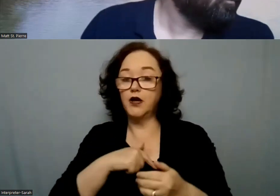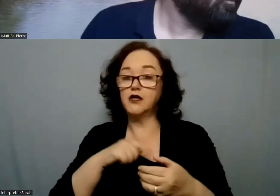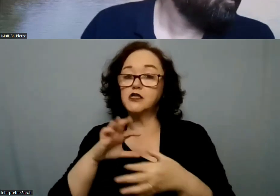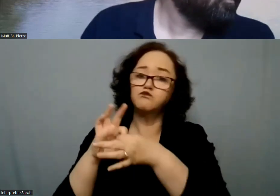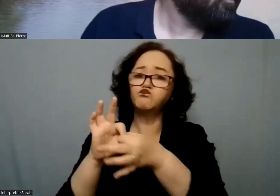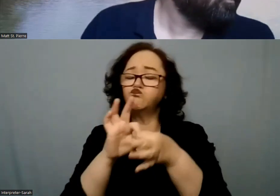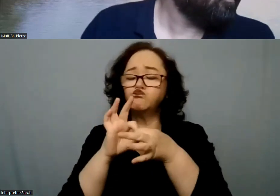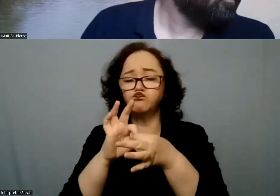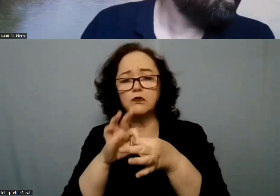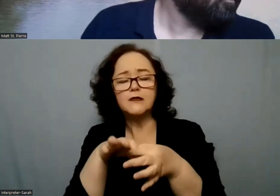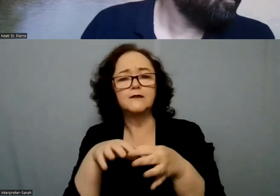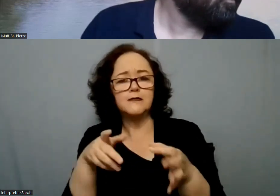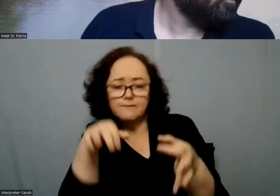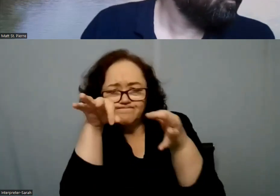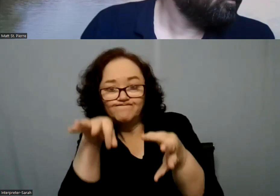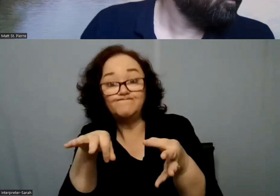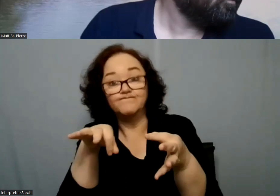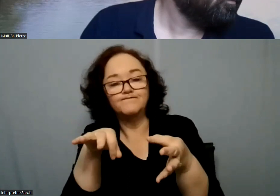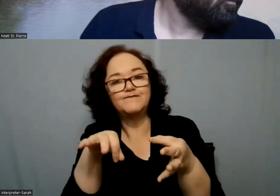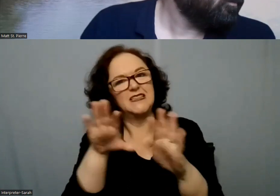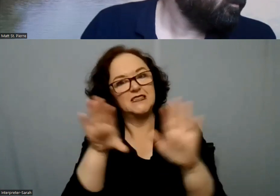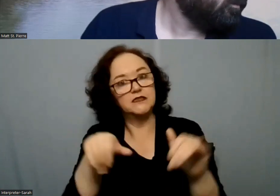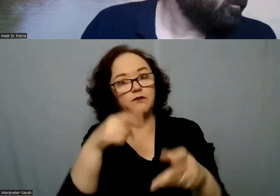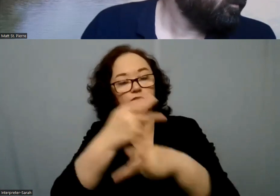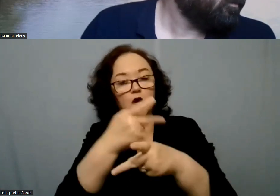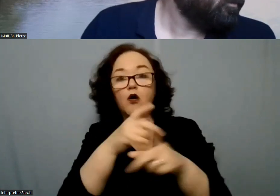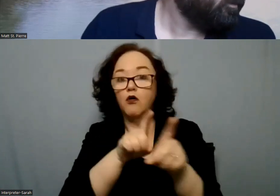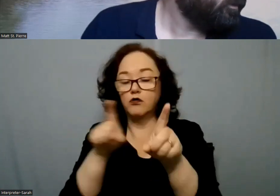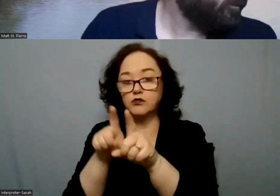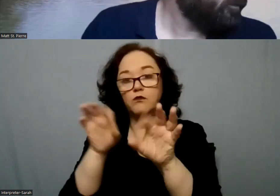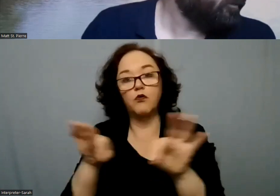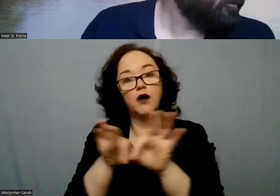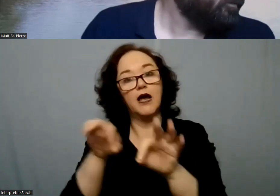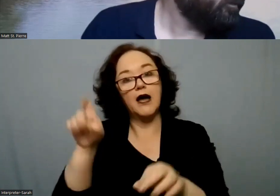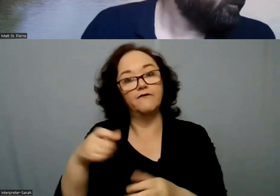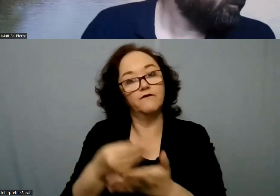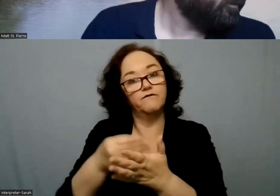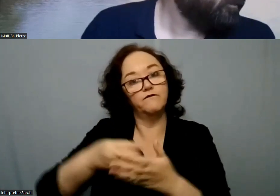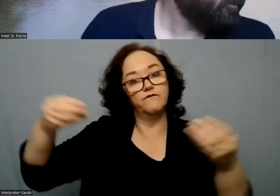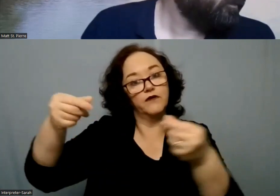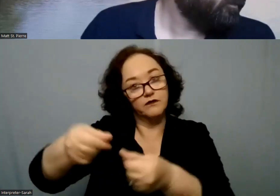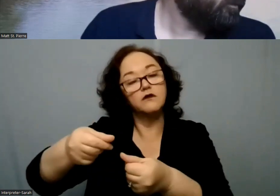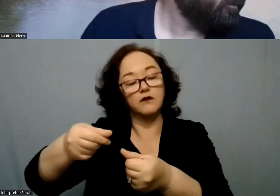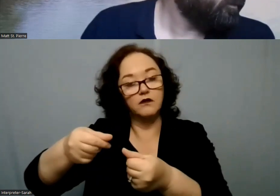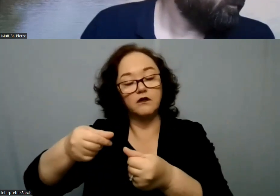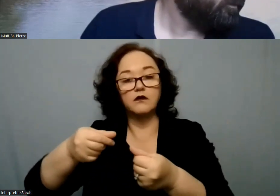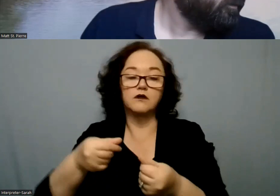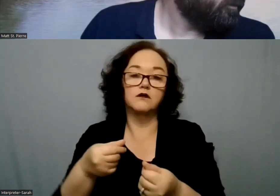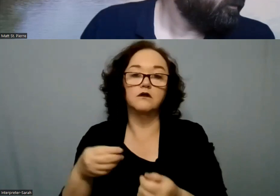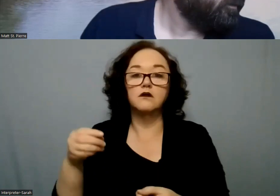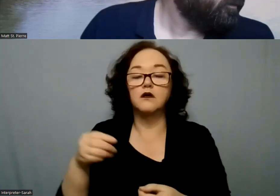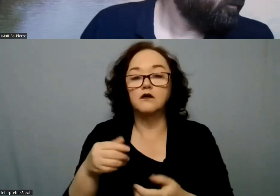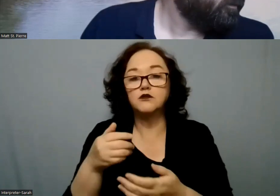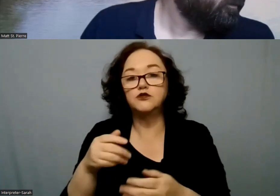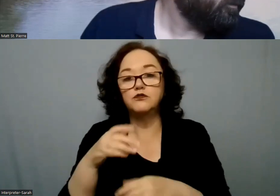care, but it also ensured that there was a funding stream to back up the staff, in our case, 21